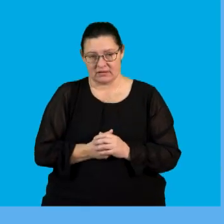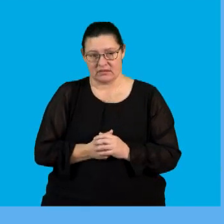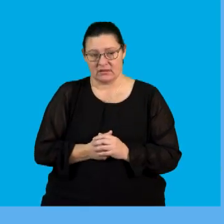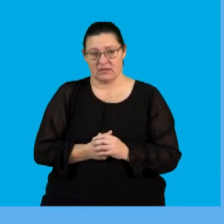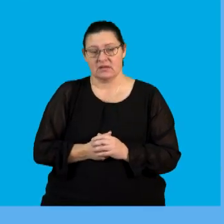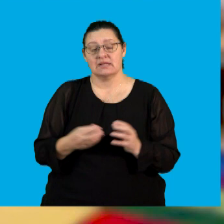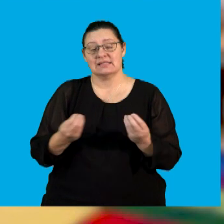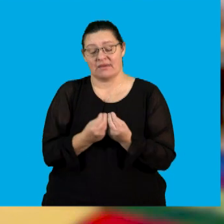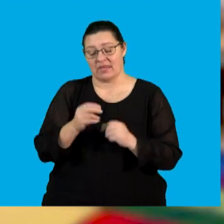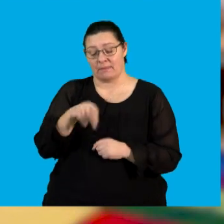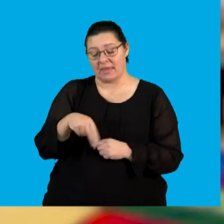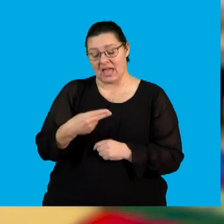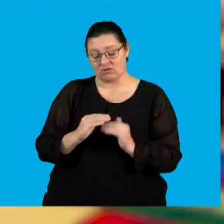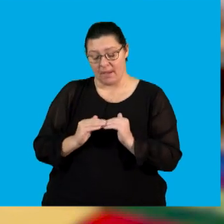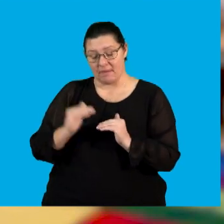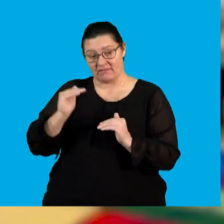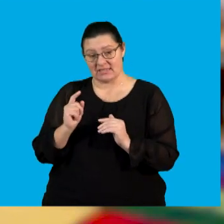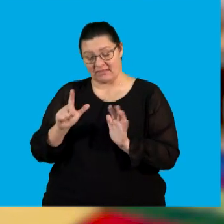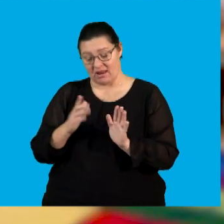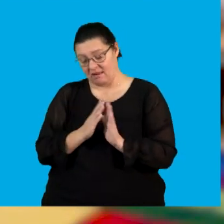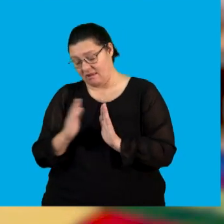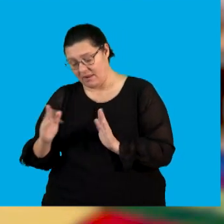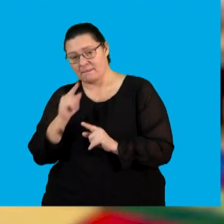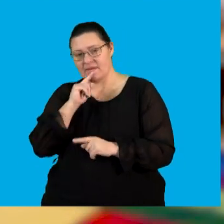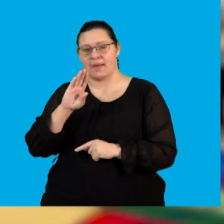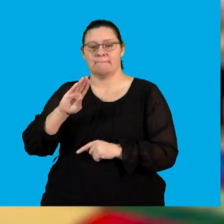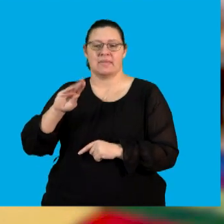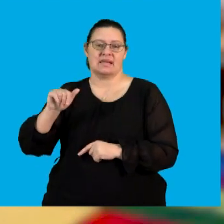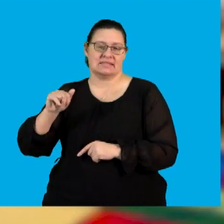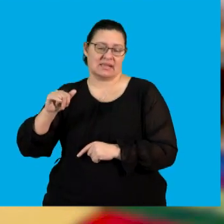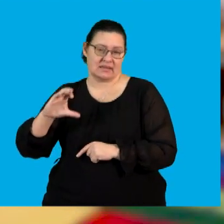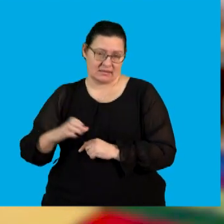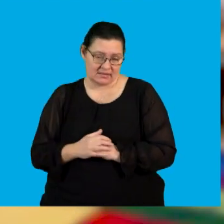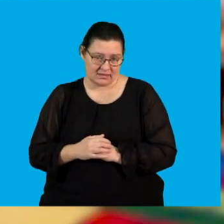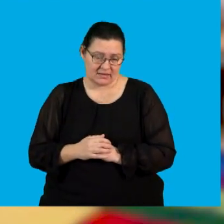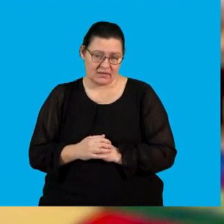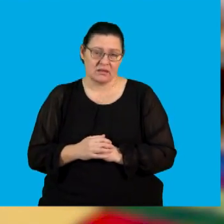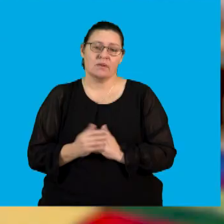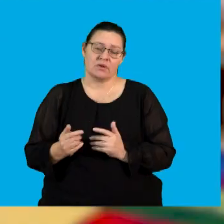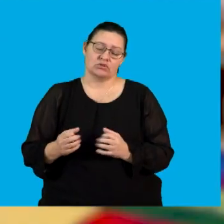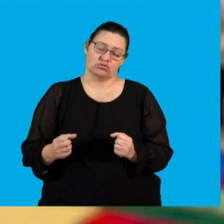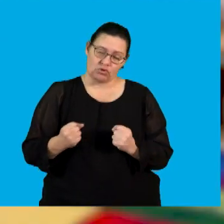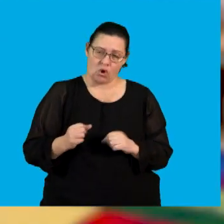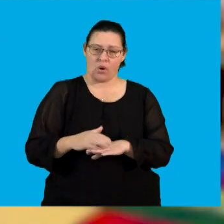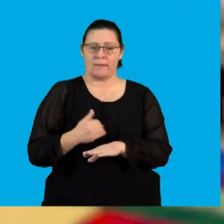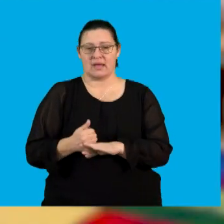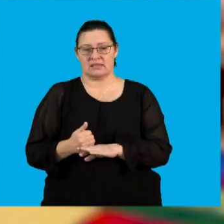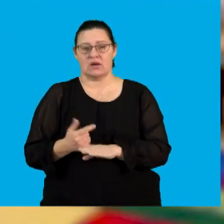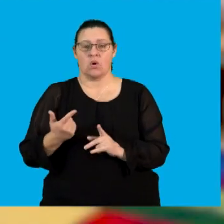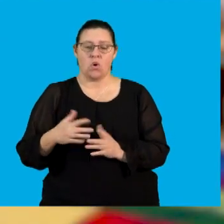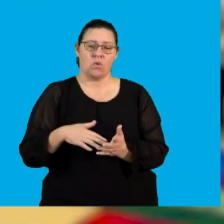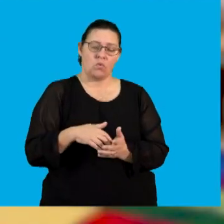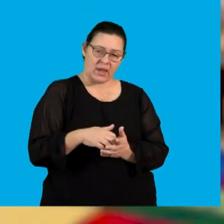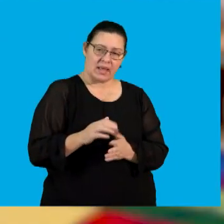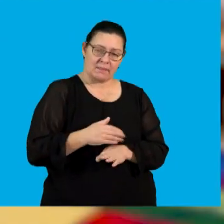you should know that if something has a pH that is above 7, it's going to be basic, regardless of whether it's a strong base or a weak base, but it's